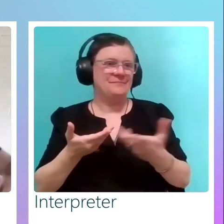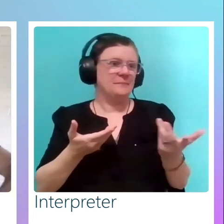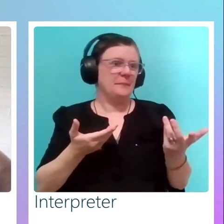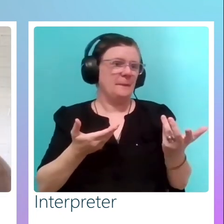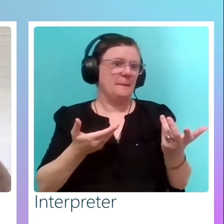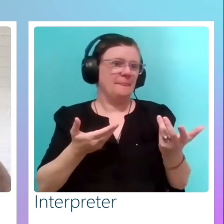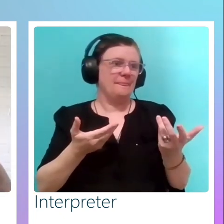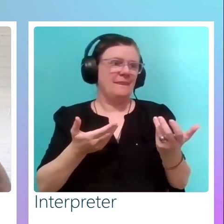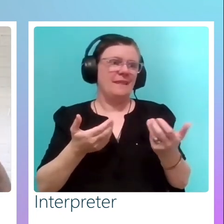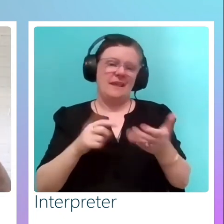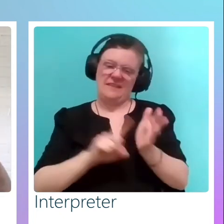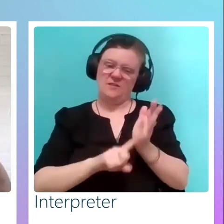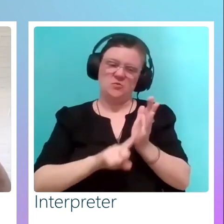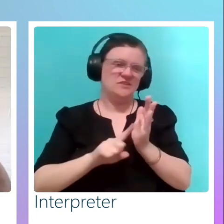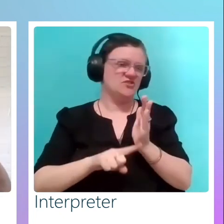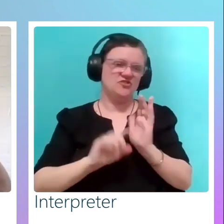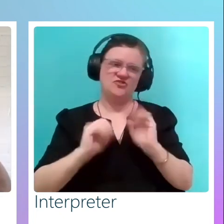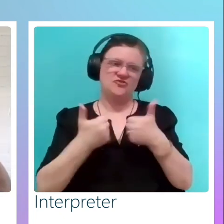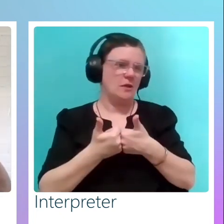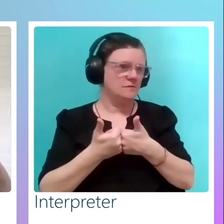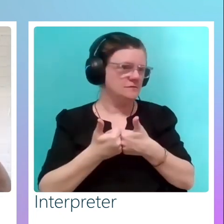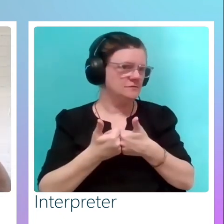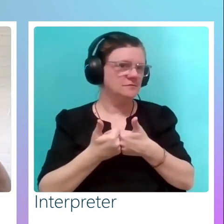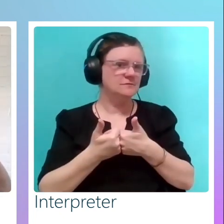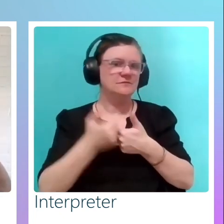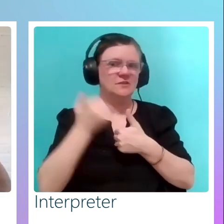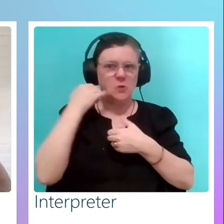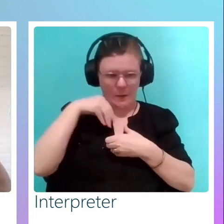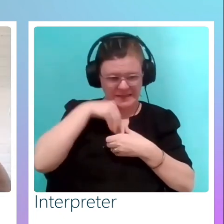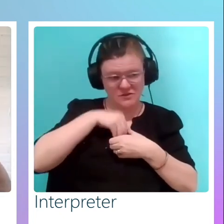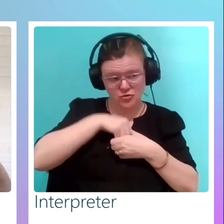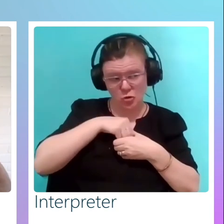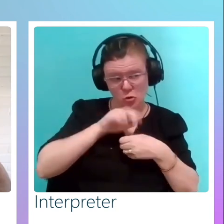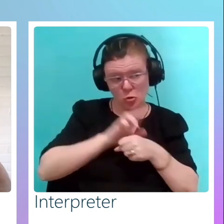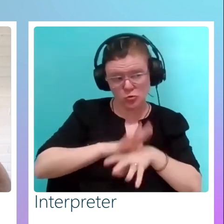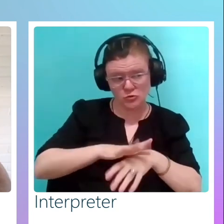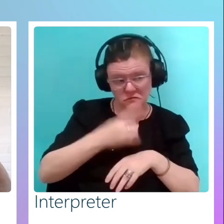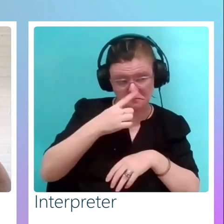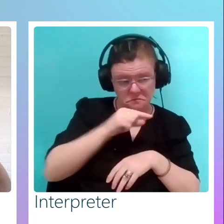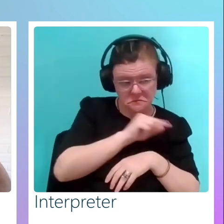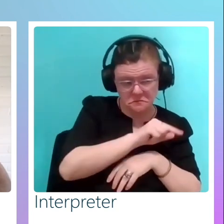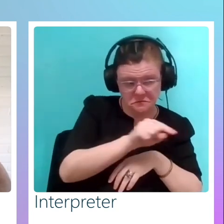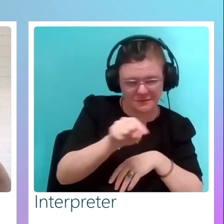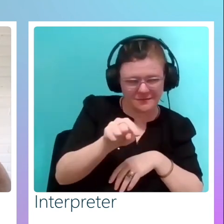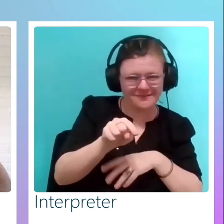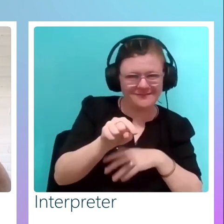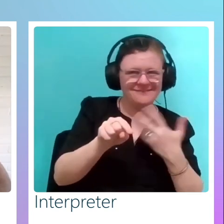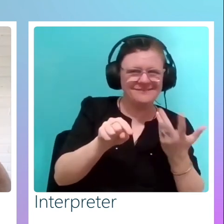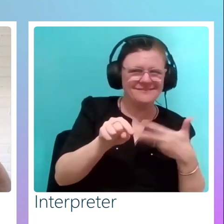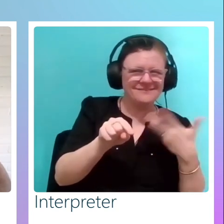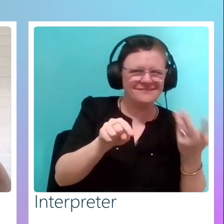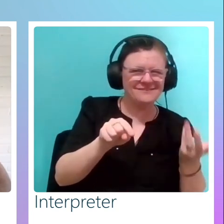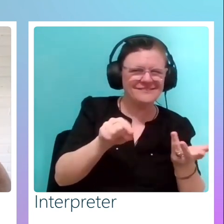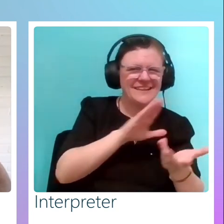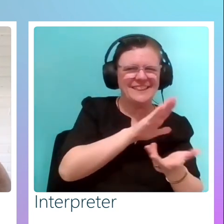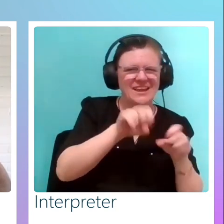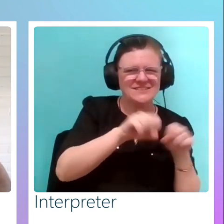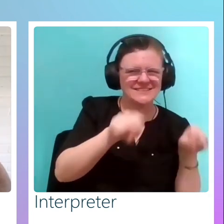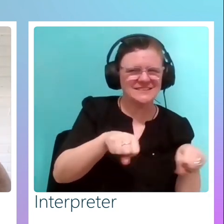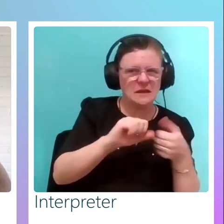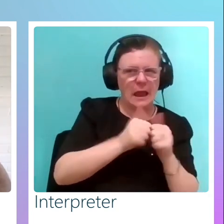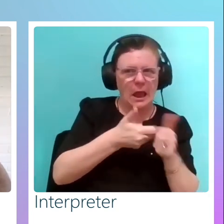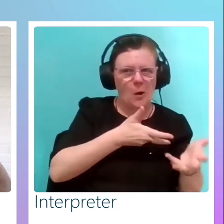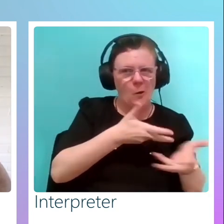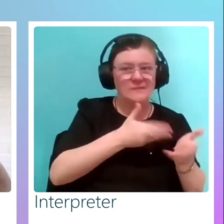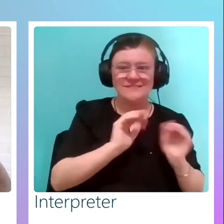user research as well, with user researching internal users, if you like. So users of internal systems, that's